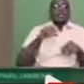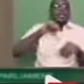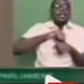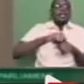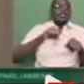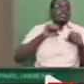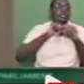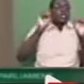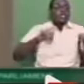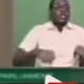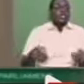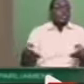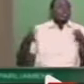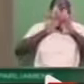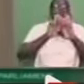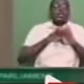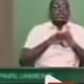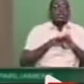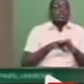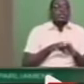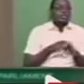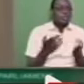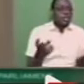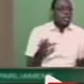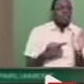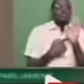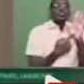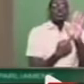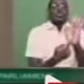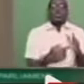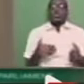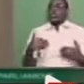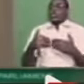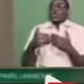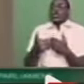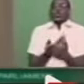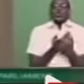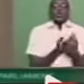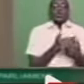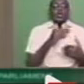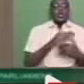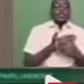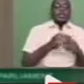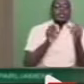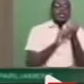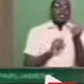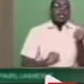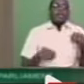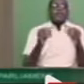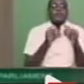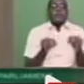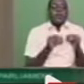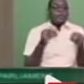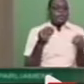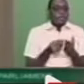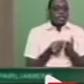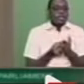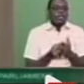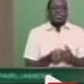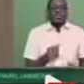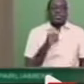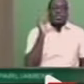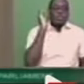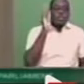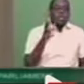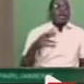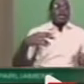and put up some other kind of business that we think will bring in more money? So we have prime lands, prime property, millions of